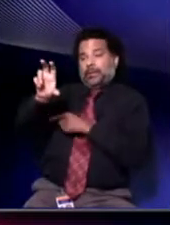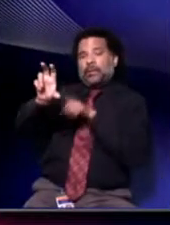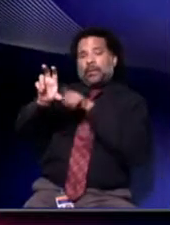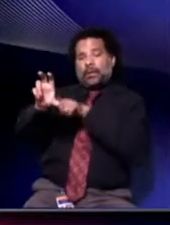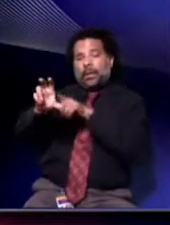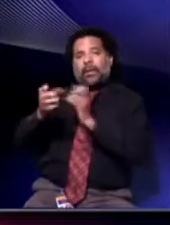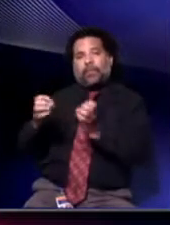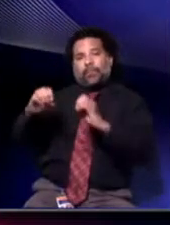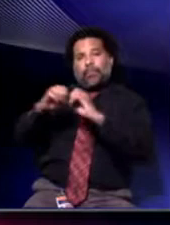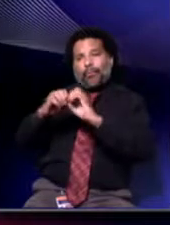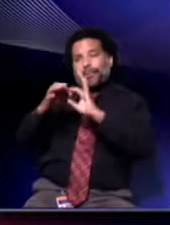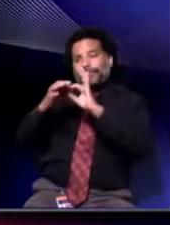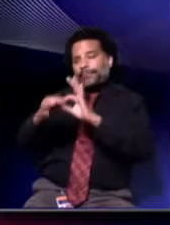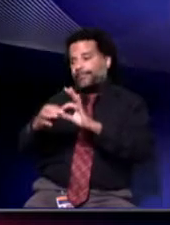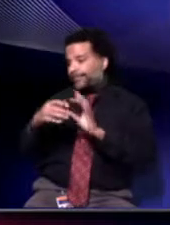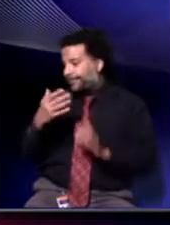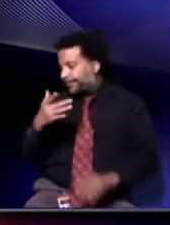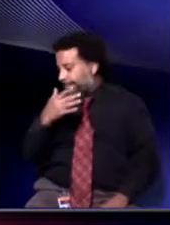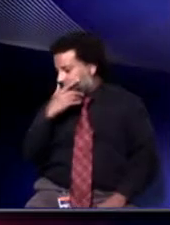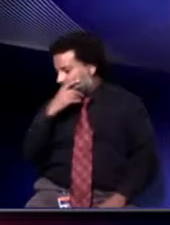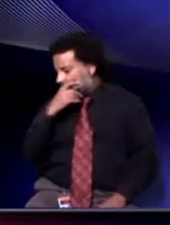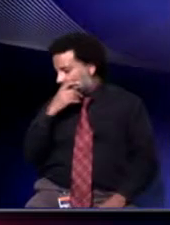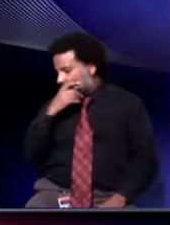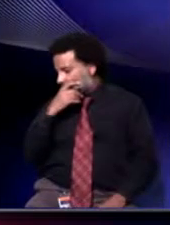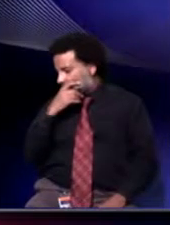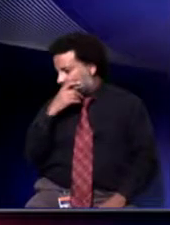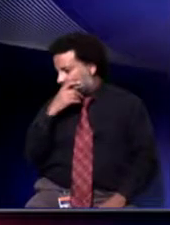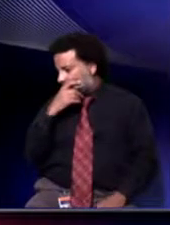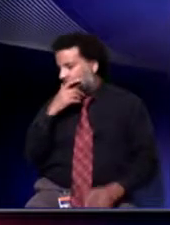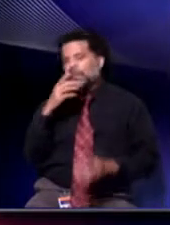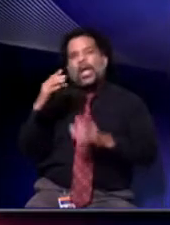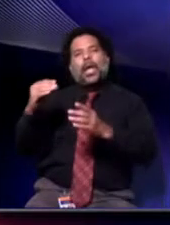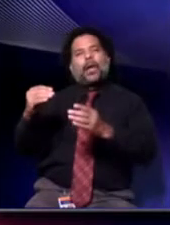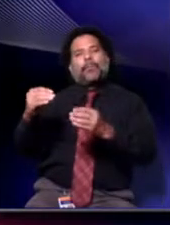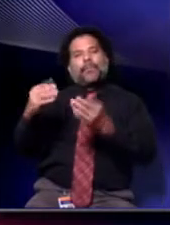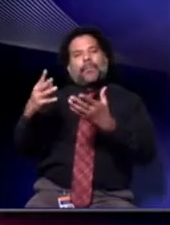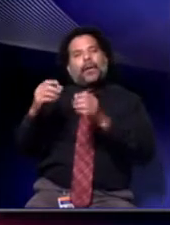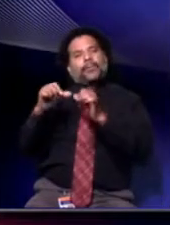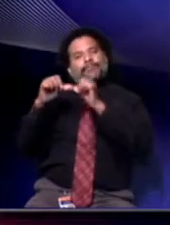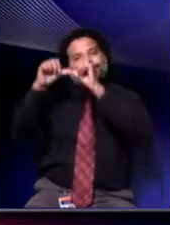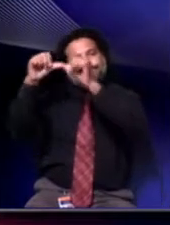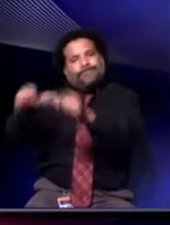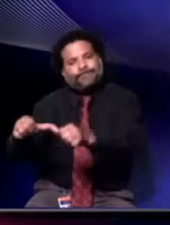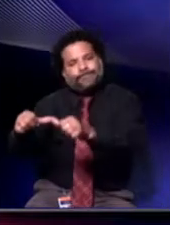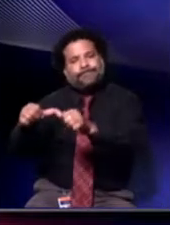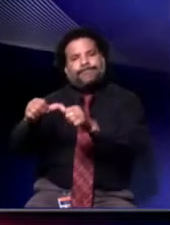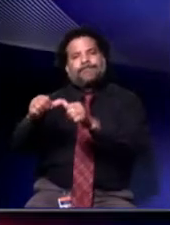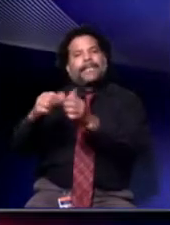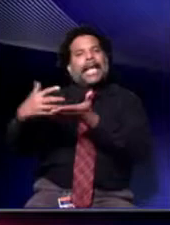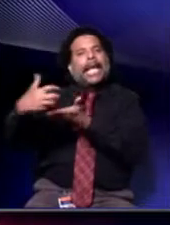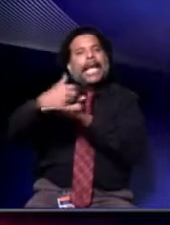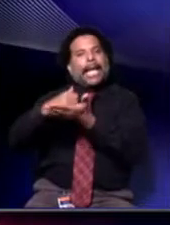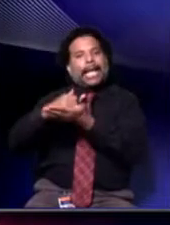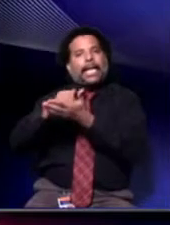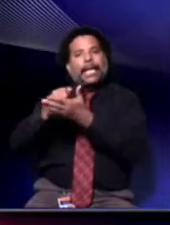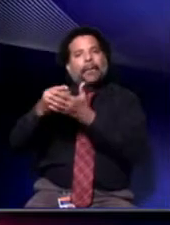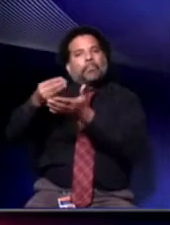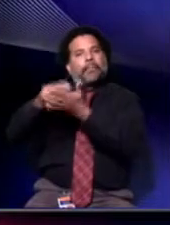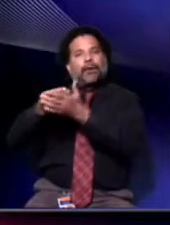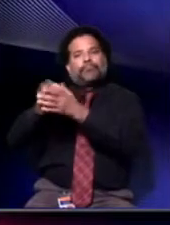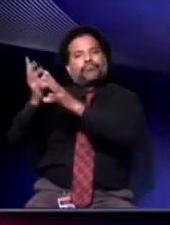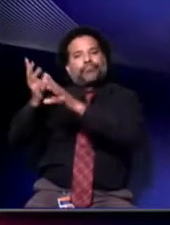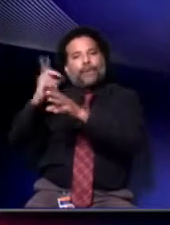focused more on providing a consistent income stream for the benefit of the students and